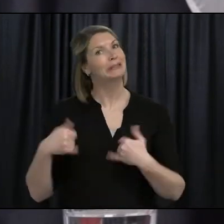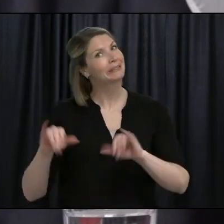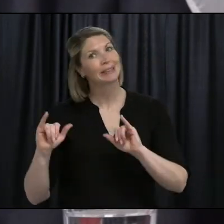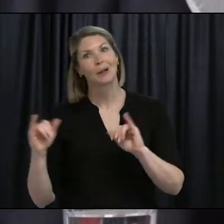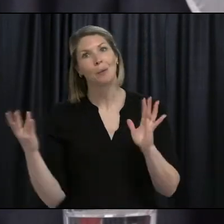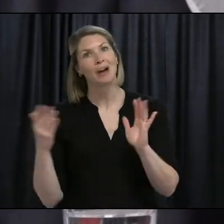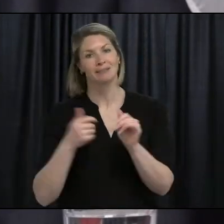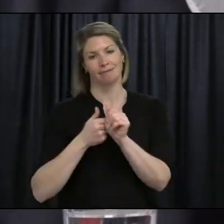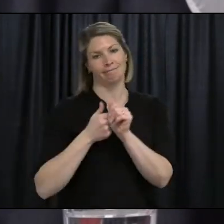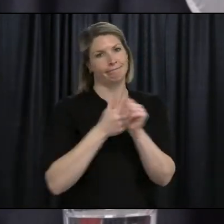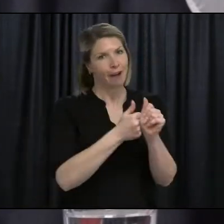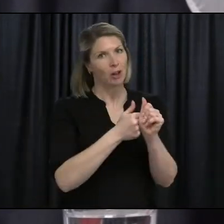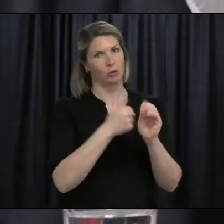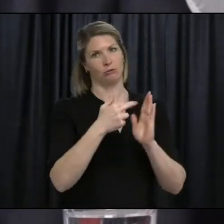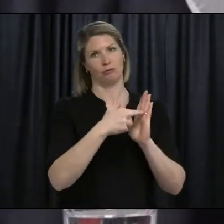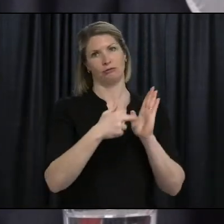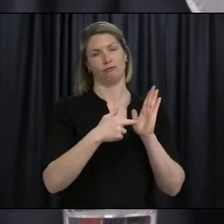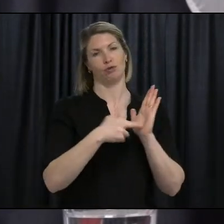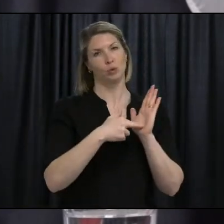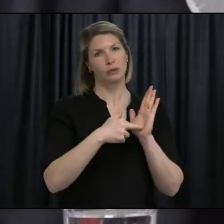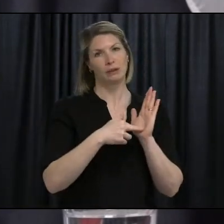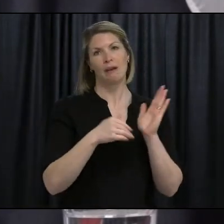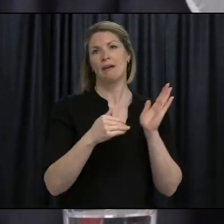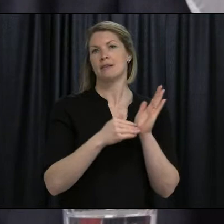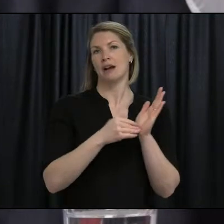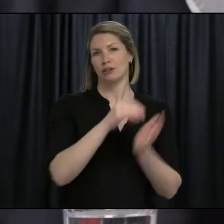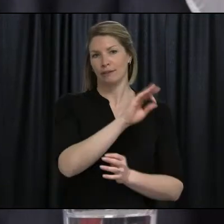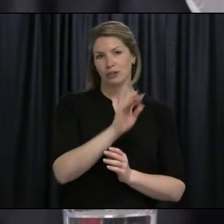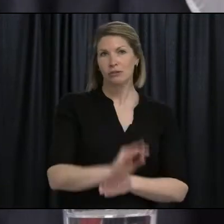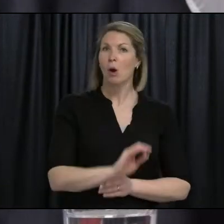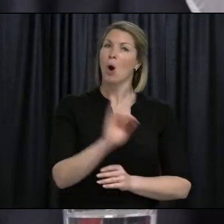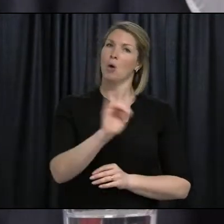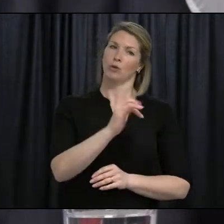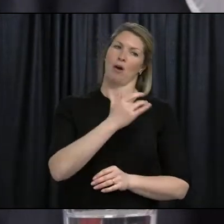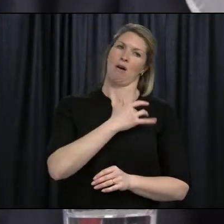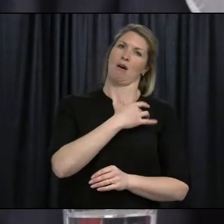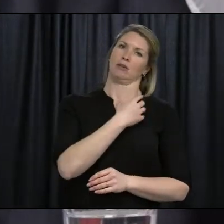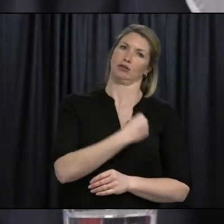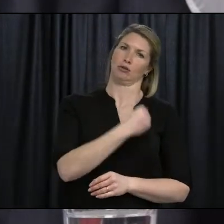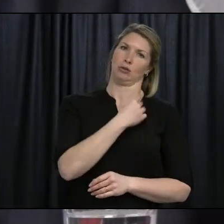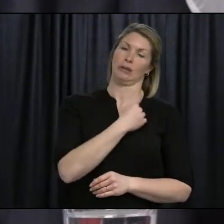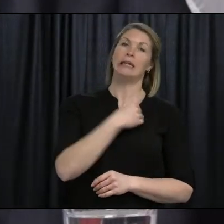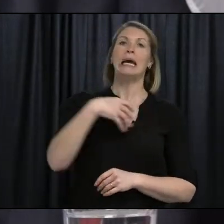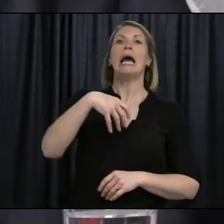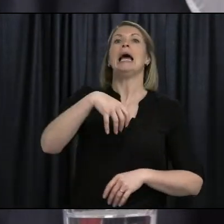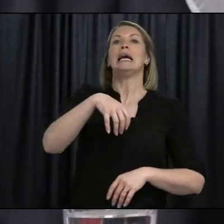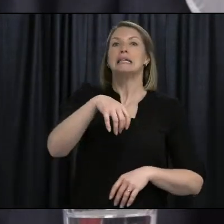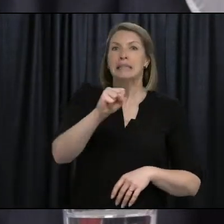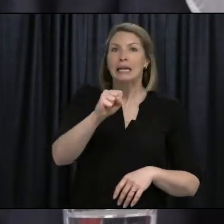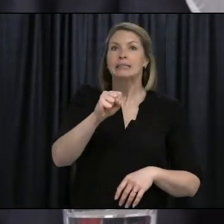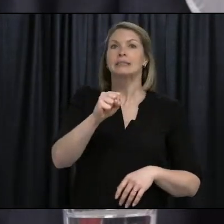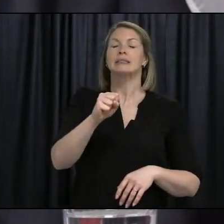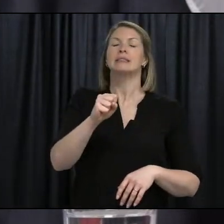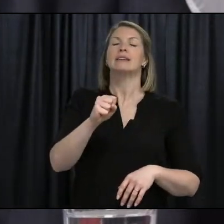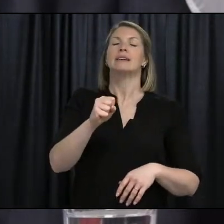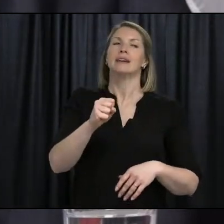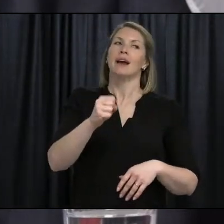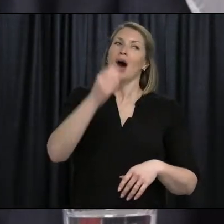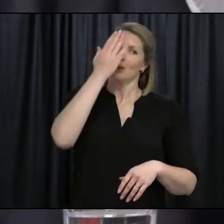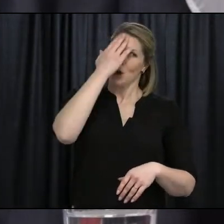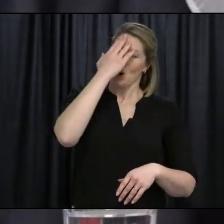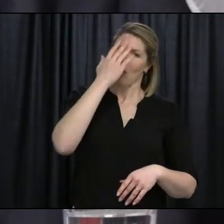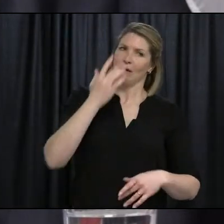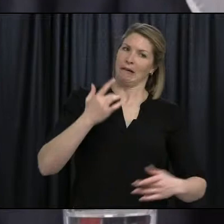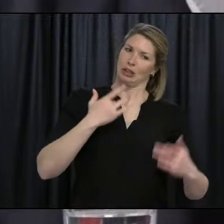and we can be kind. It's worrying, it's concerning, but it's under control. Enjoy your